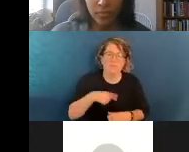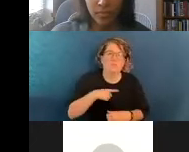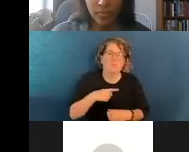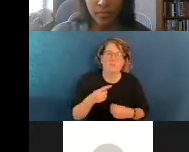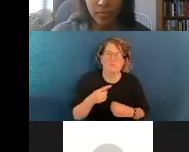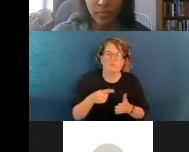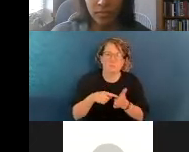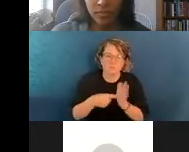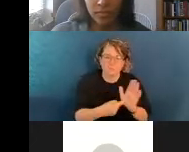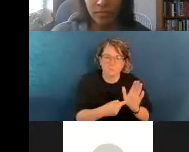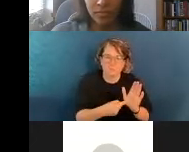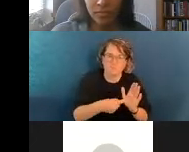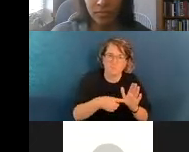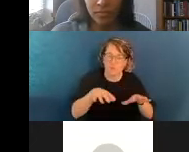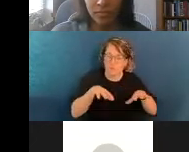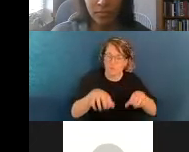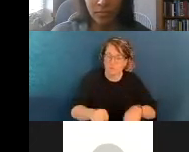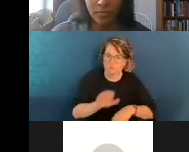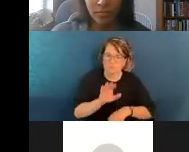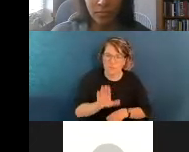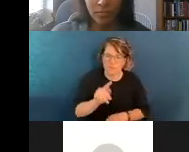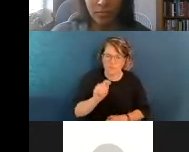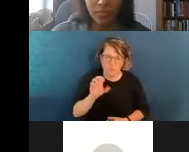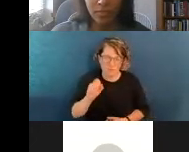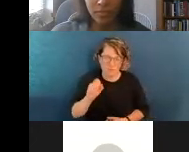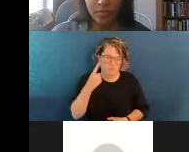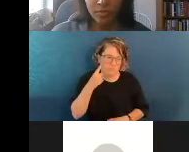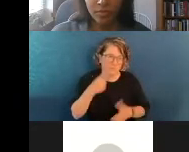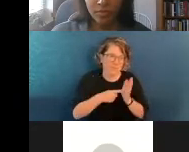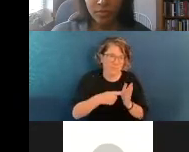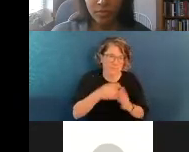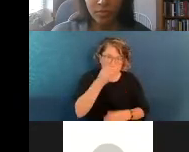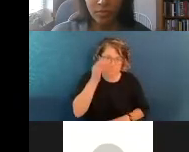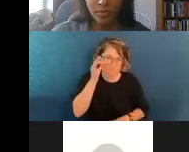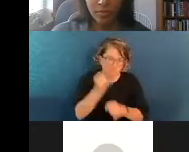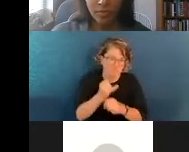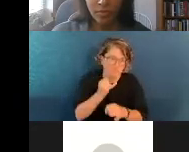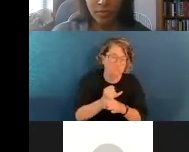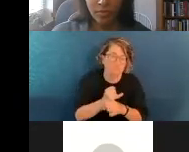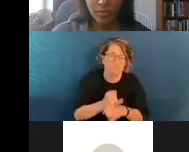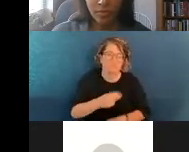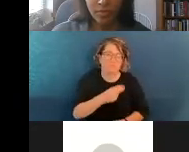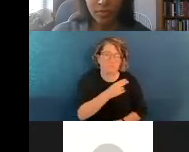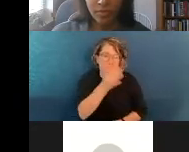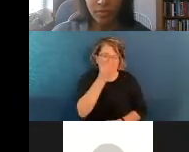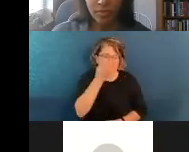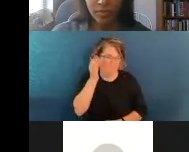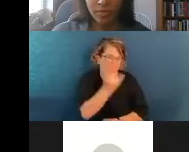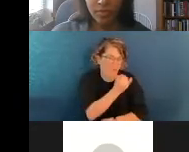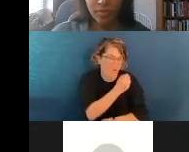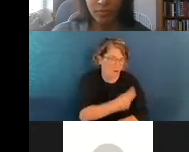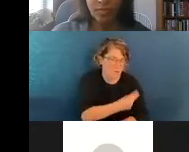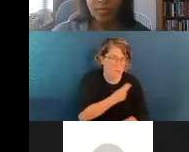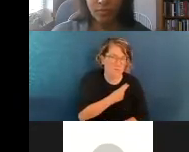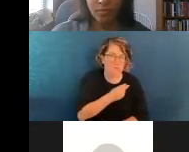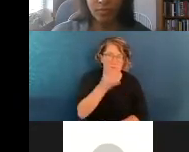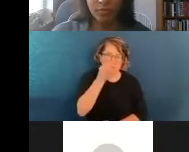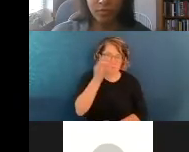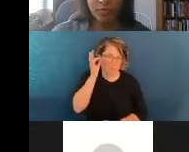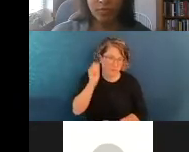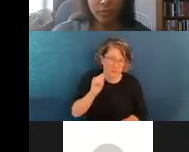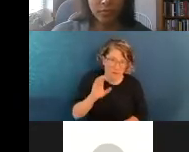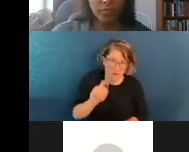tools, including the Indian residential schools, Indian hospitals, Indian Act, the reserve